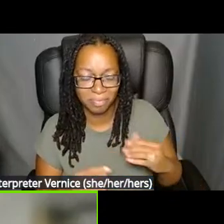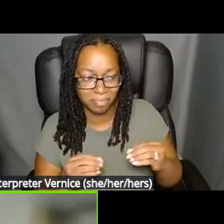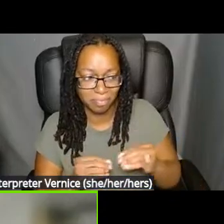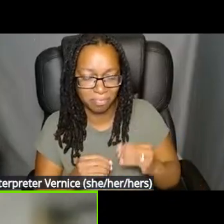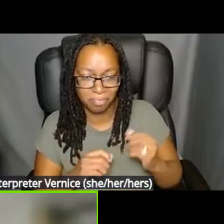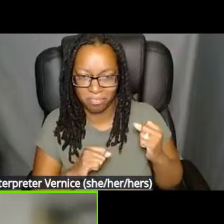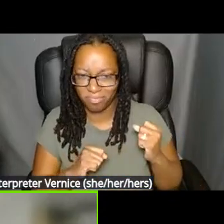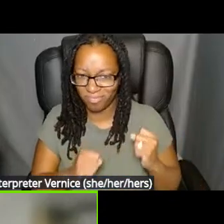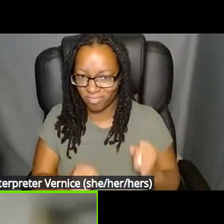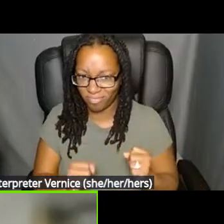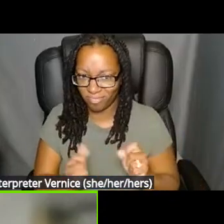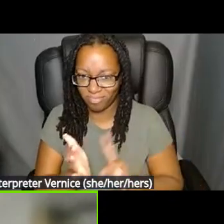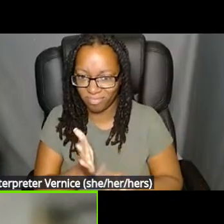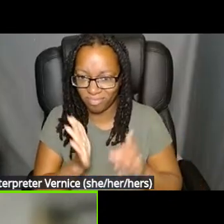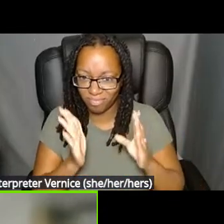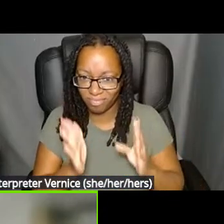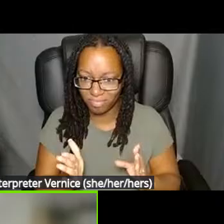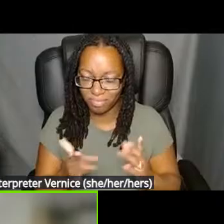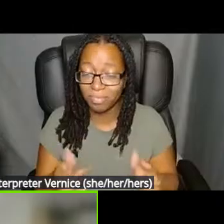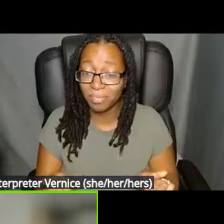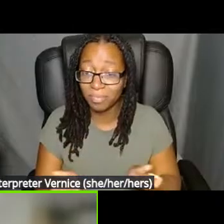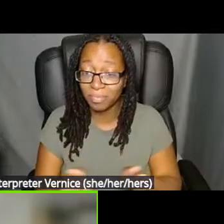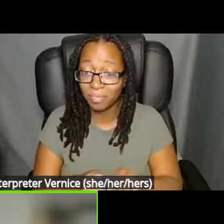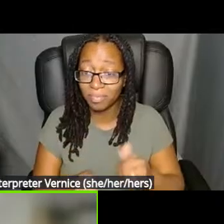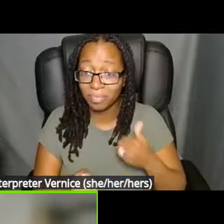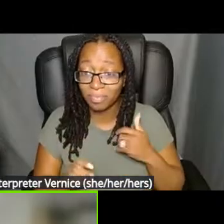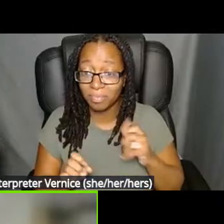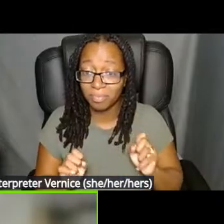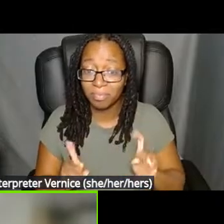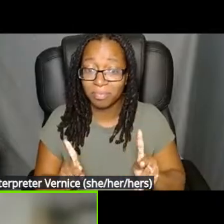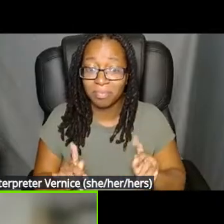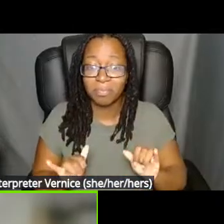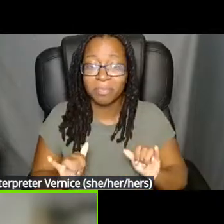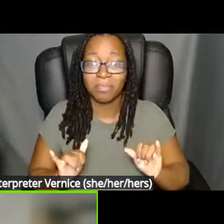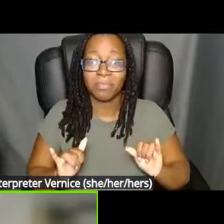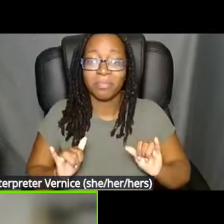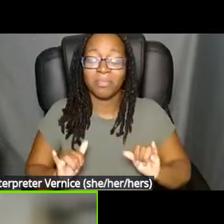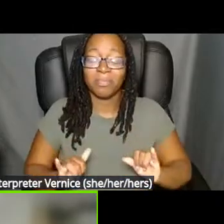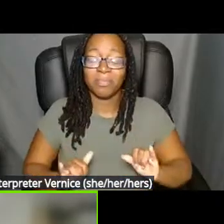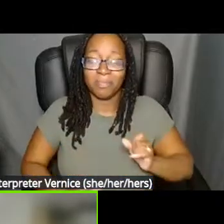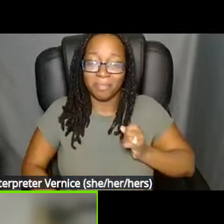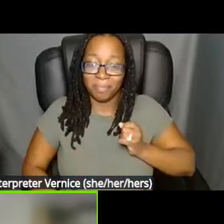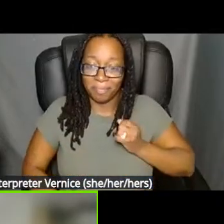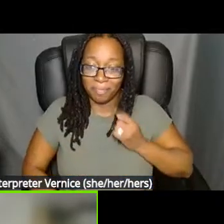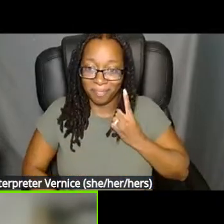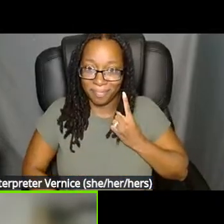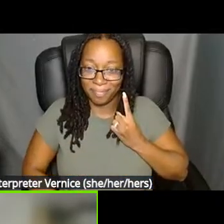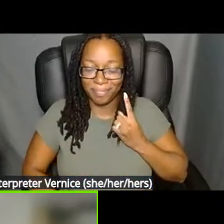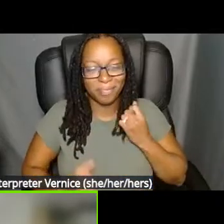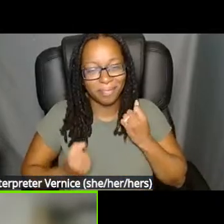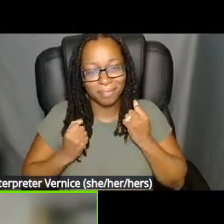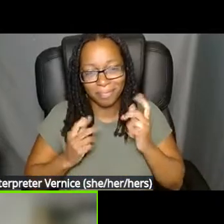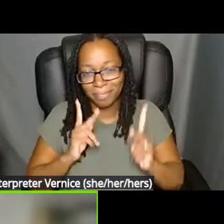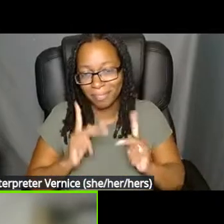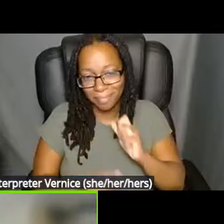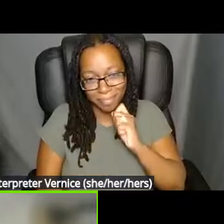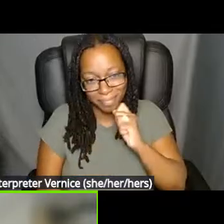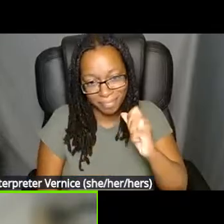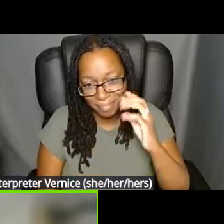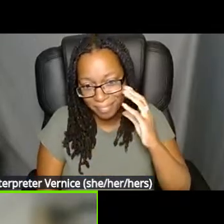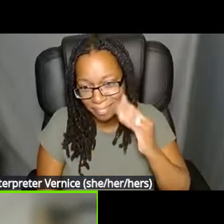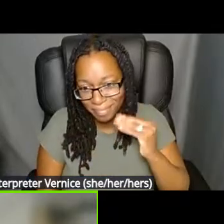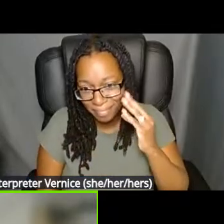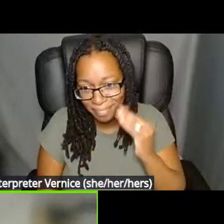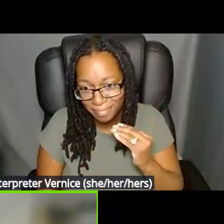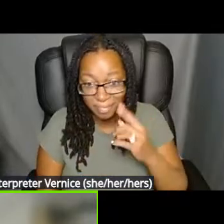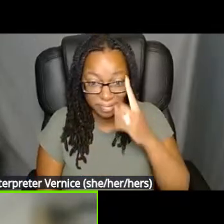get breadth, which a lot of people don't. So one thing that has helped me with transitioning is how fast I can move from one field to another, to